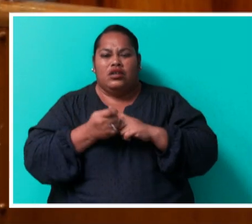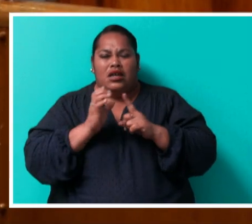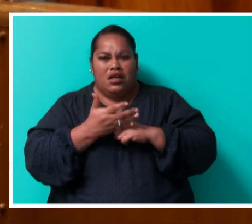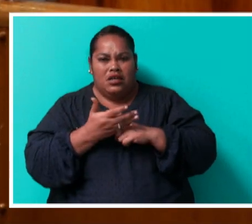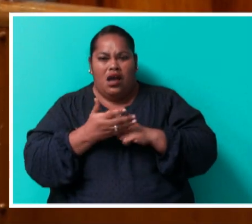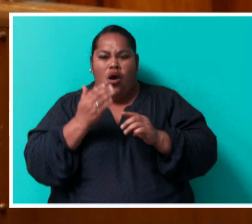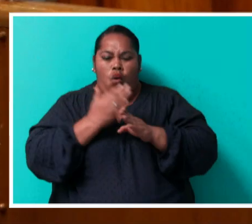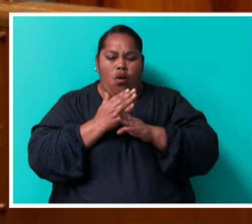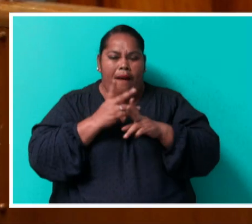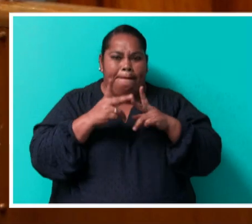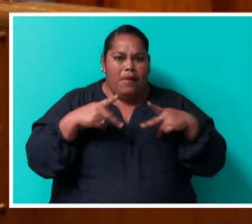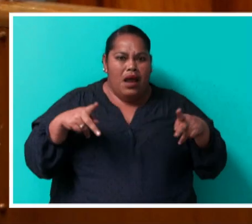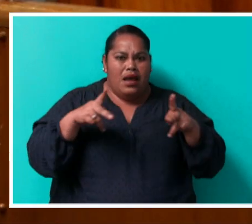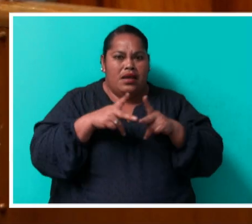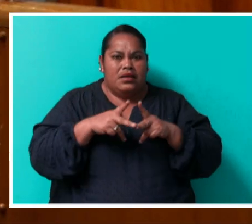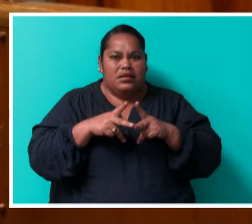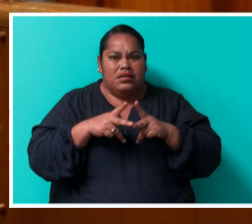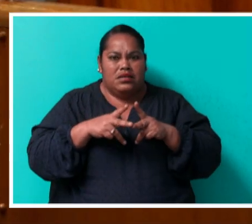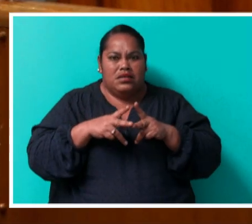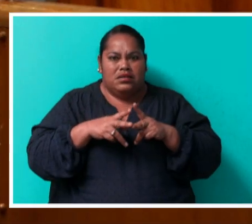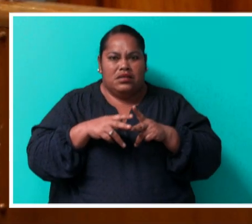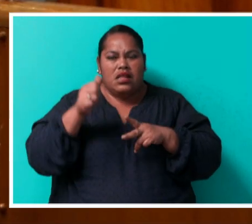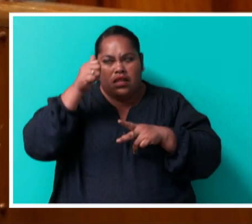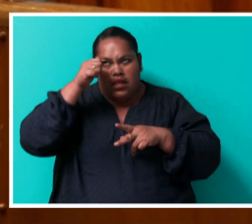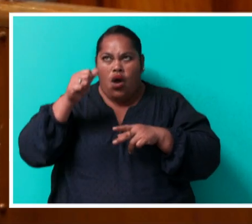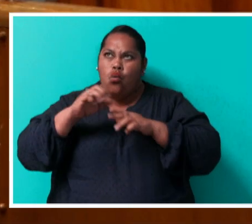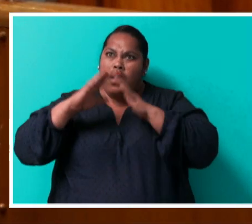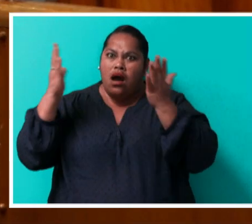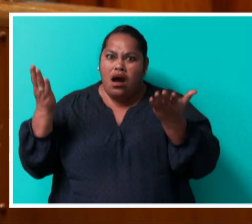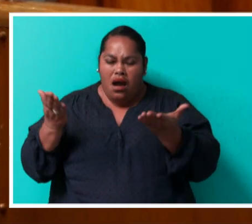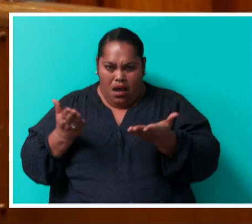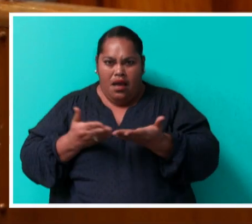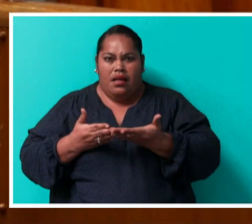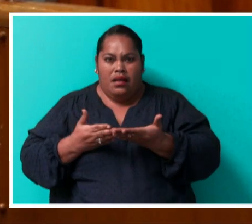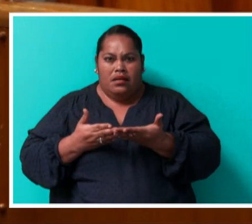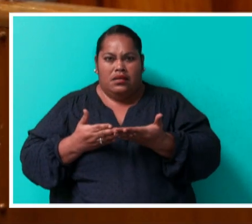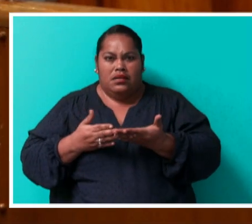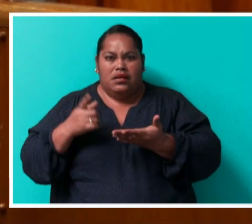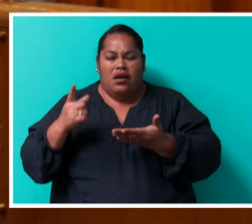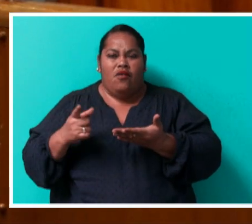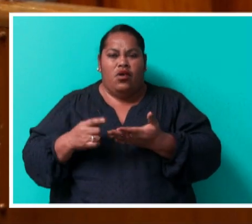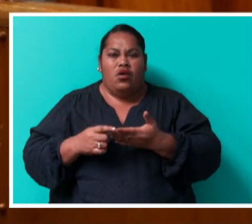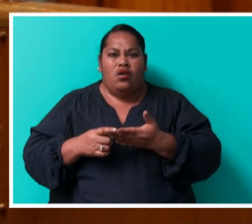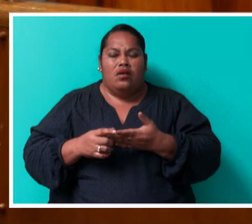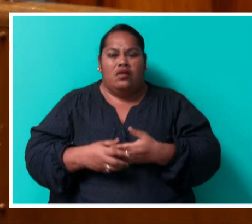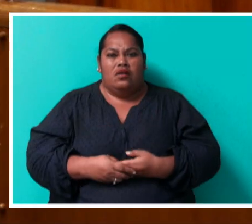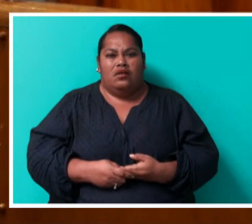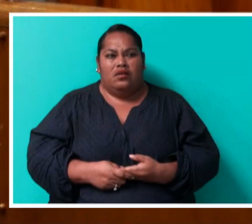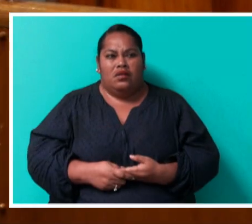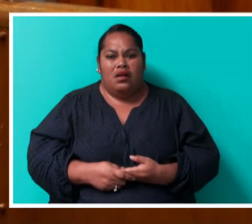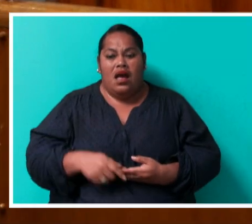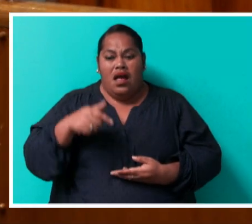workplace in what is globally recognized as the Japanese work ethic. This is a